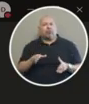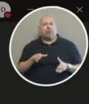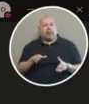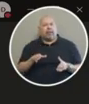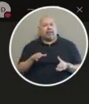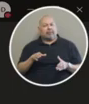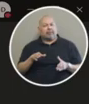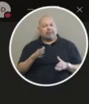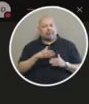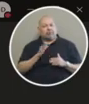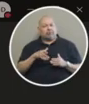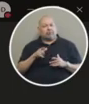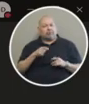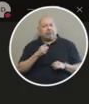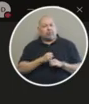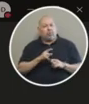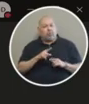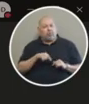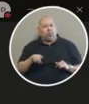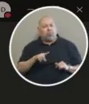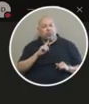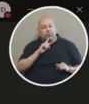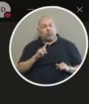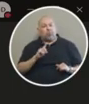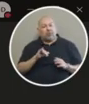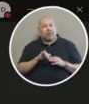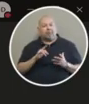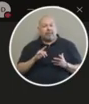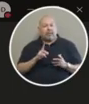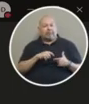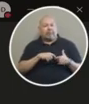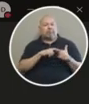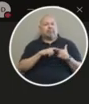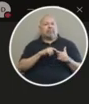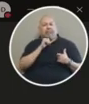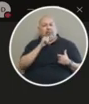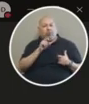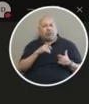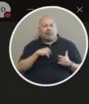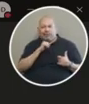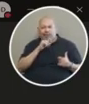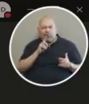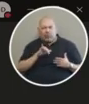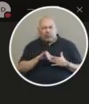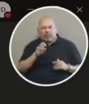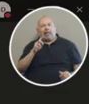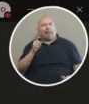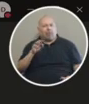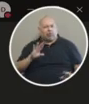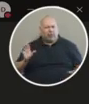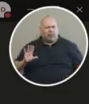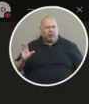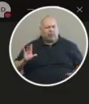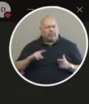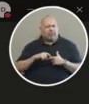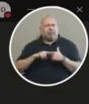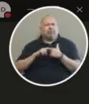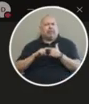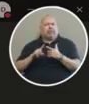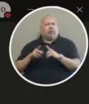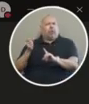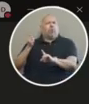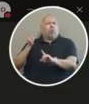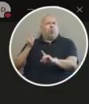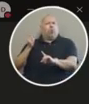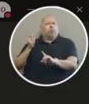per year. So those would just be suspended. It's not that we're going to not do them ever. And I just want to make